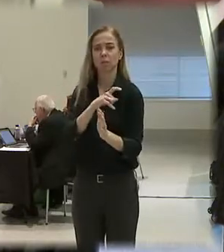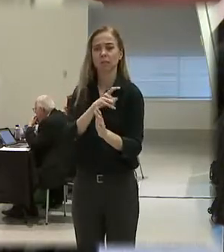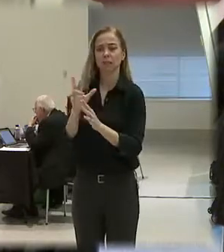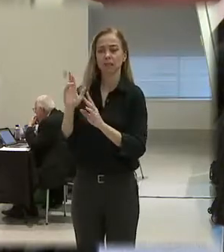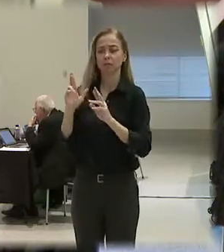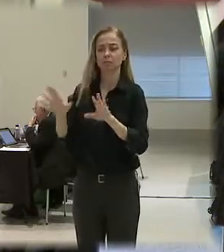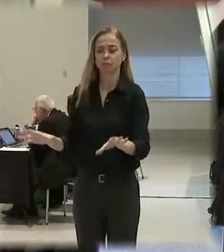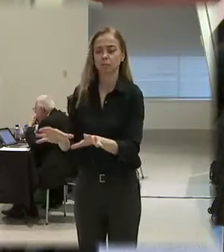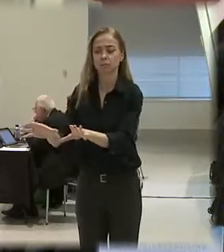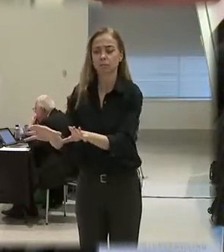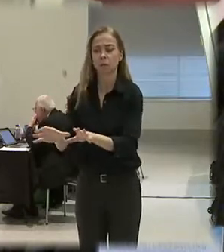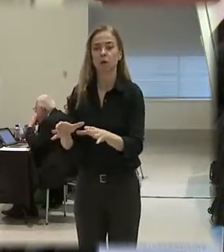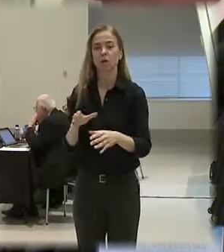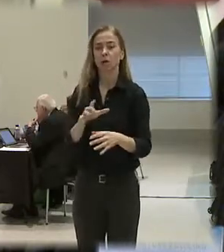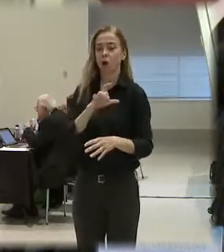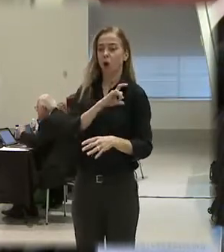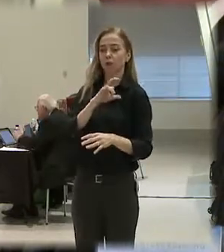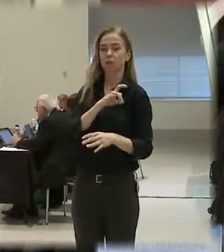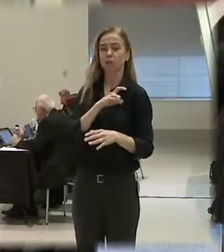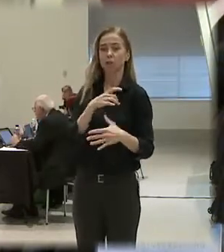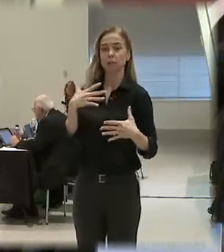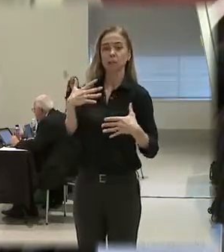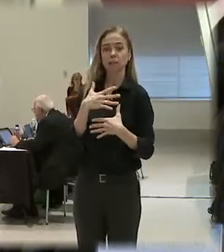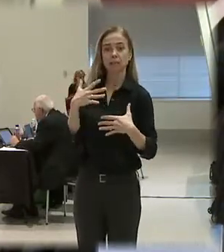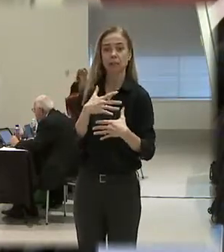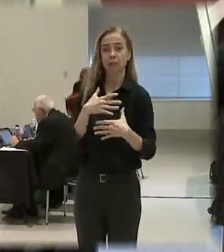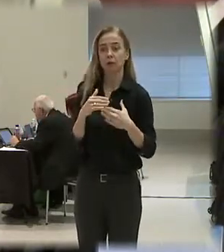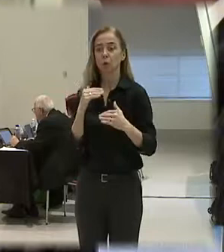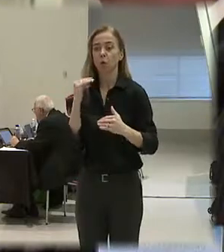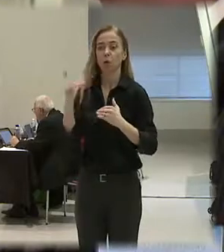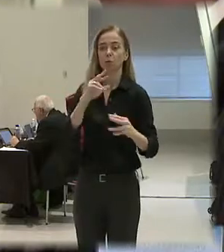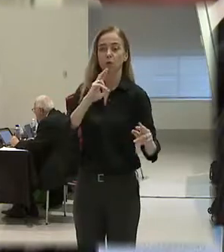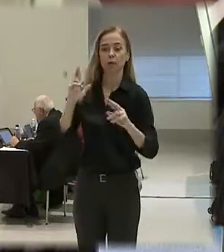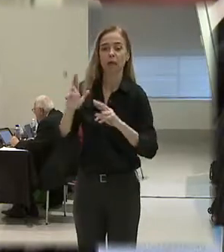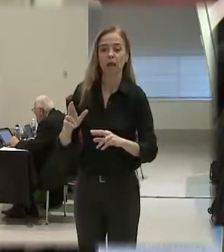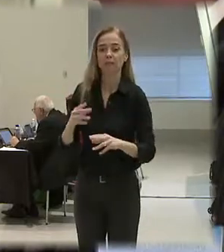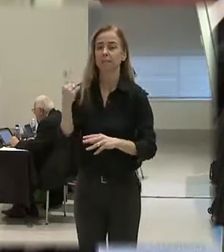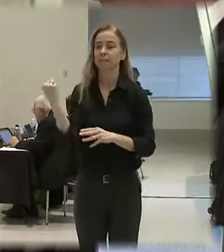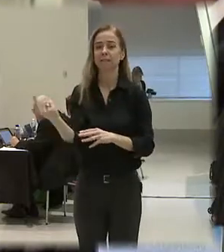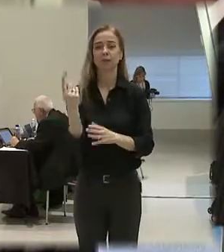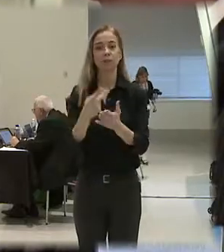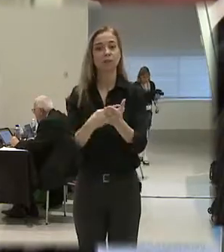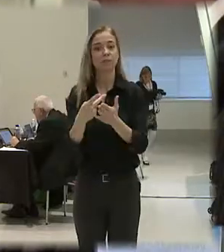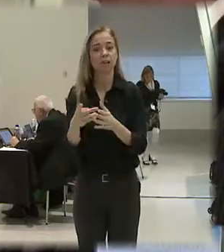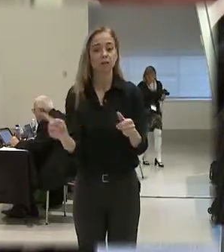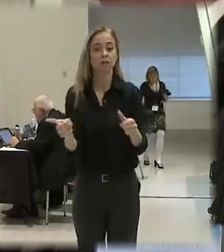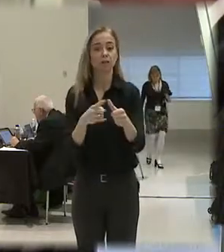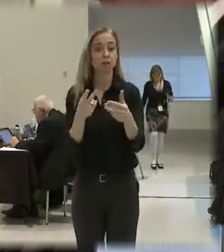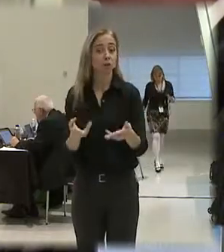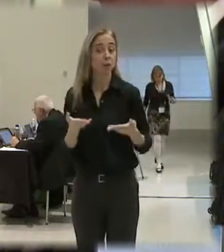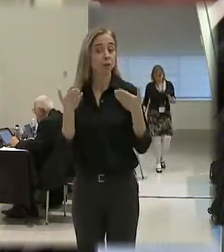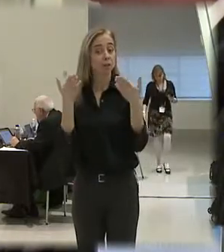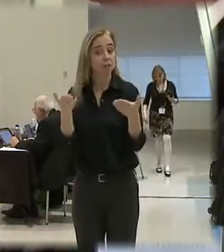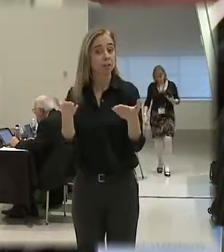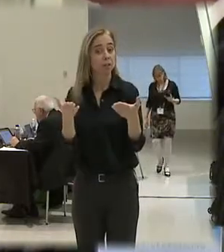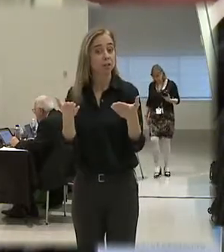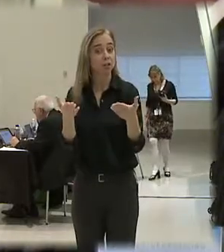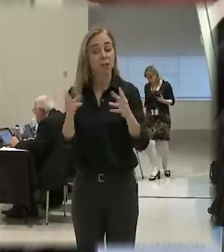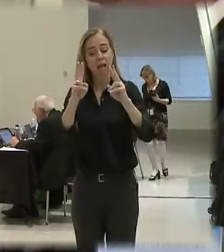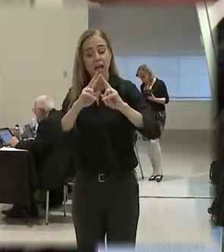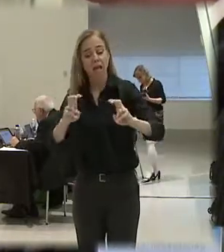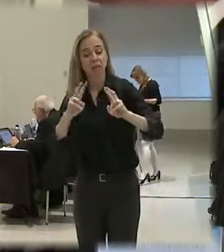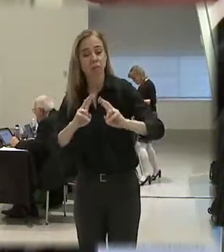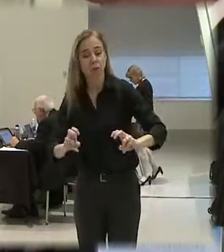or the officer is scared and overreacts, or something happens that it fails. And I guess my first recommendation is to explore